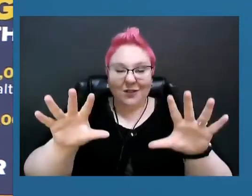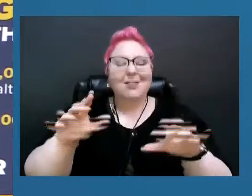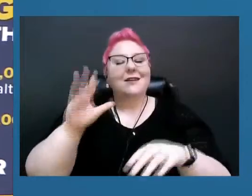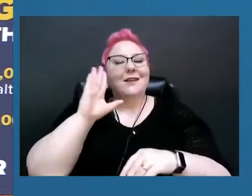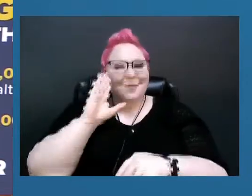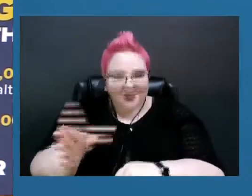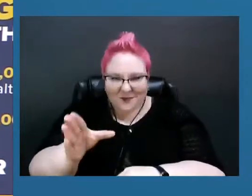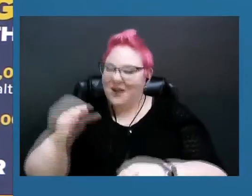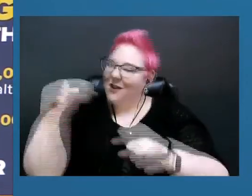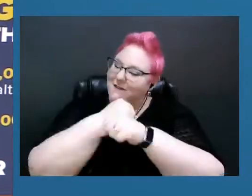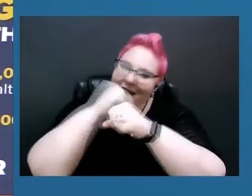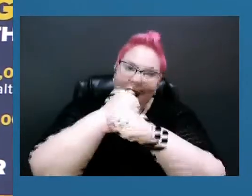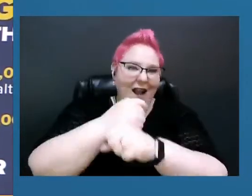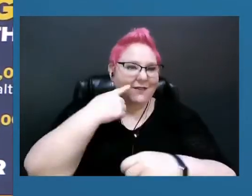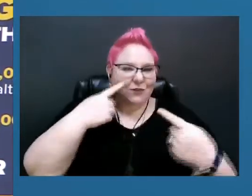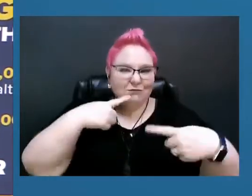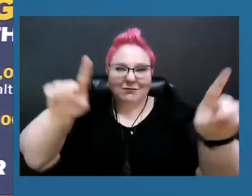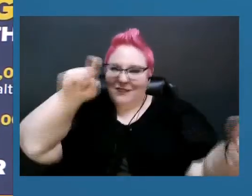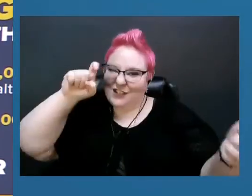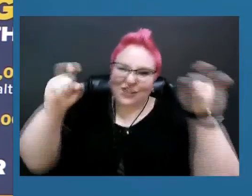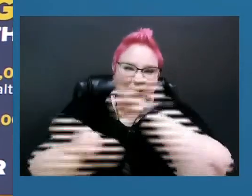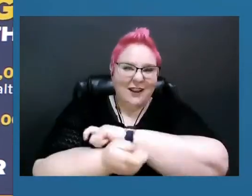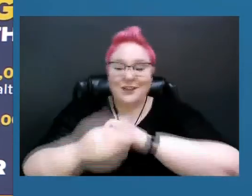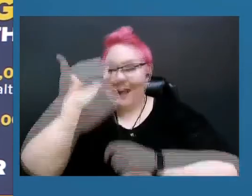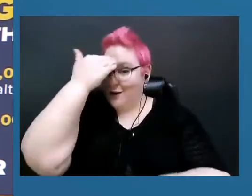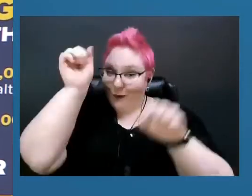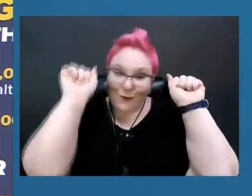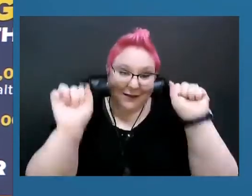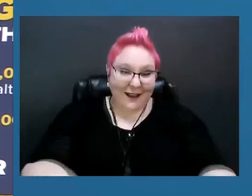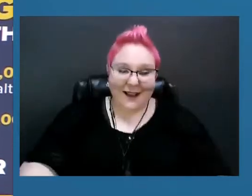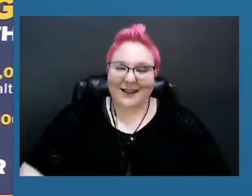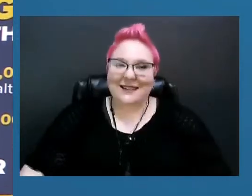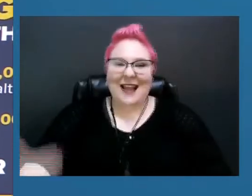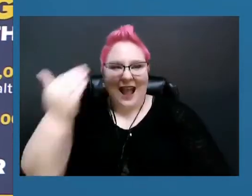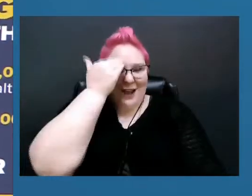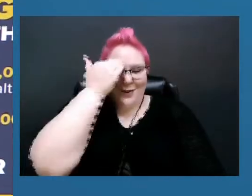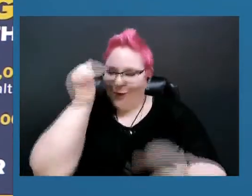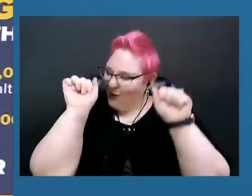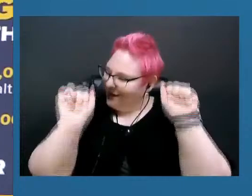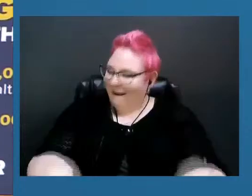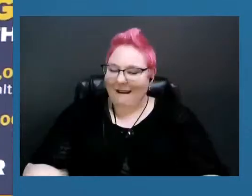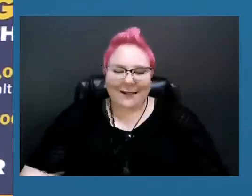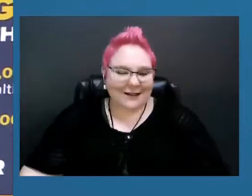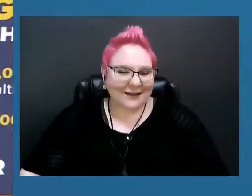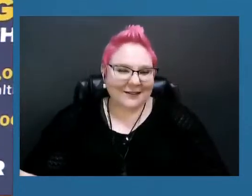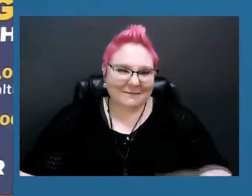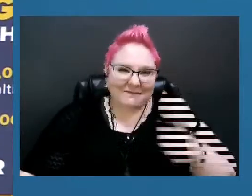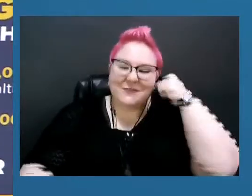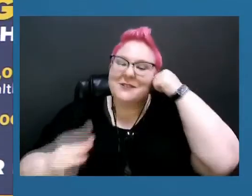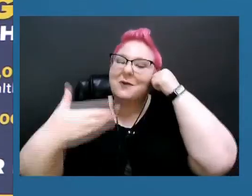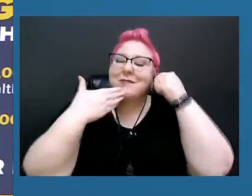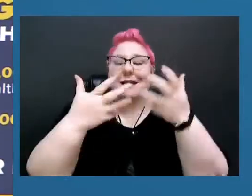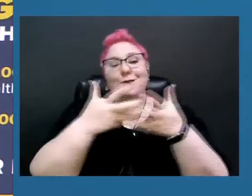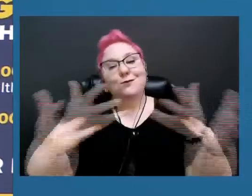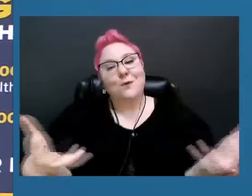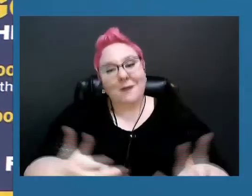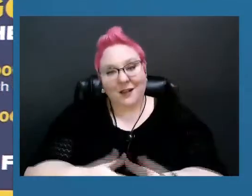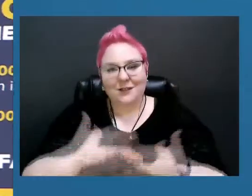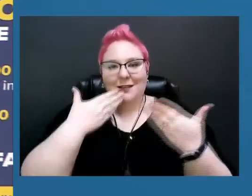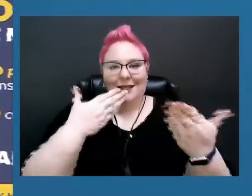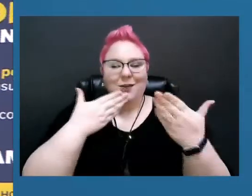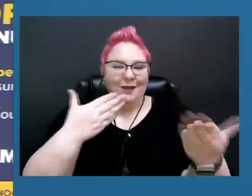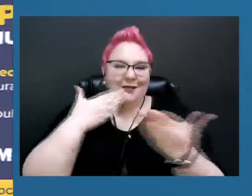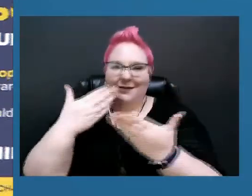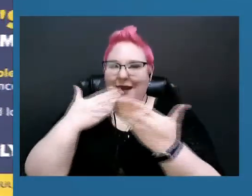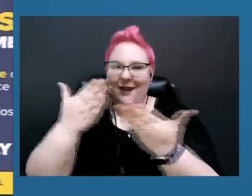done. Let's get that change done. I know we can do it. I know we can do it. So thank you so much. Thank you. Thank